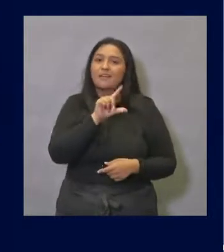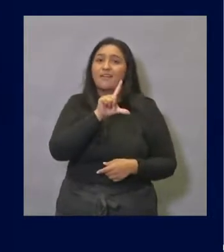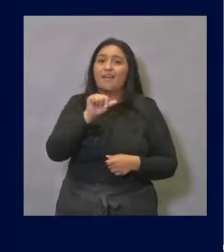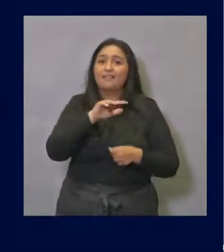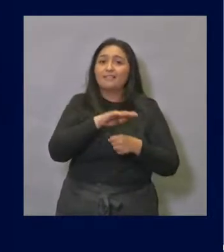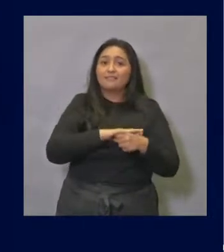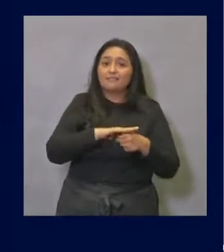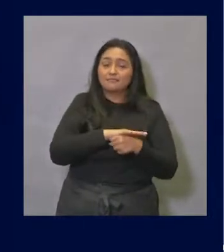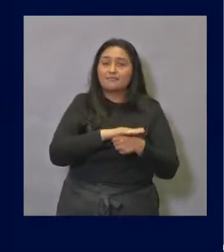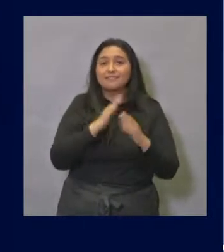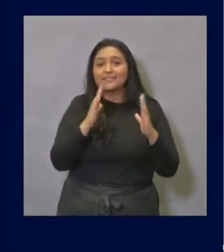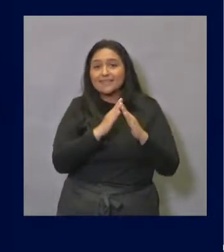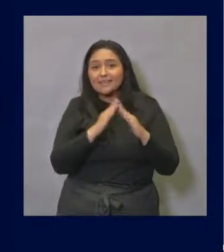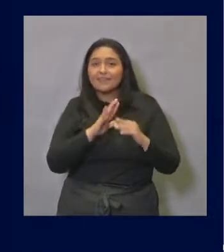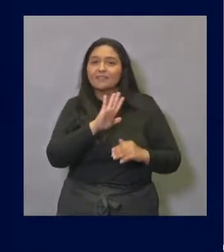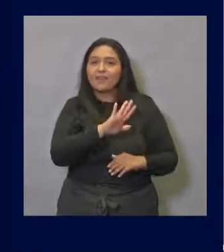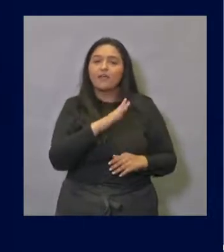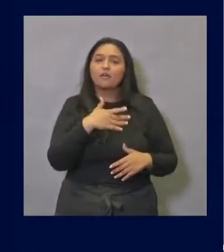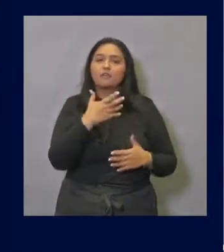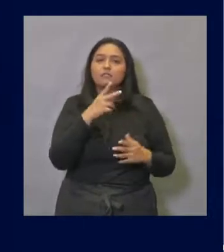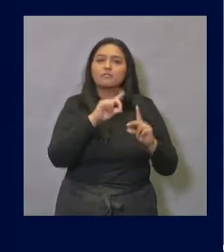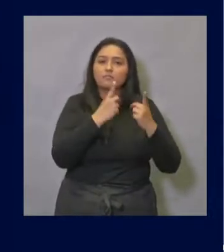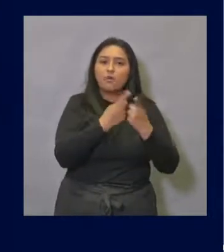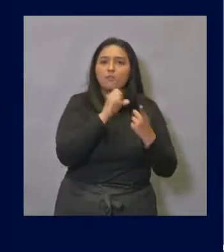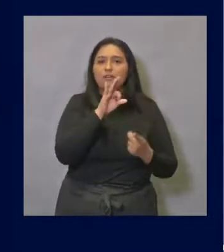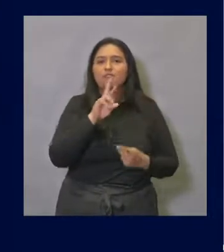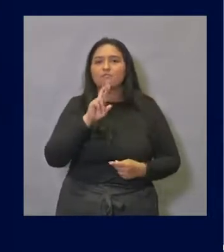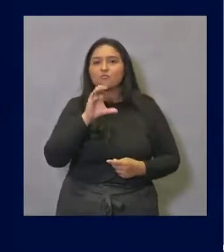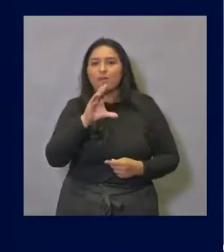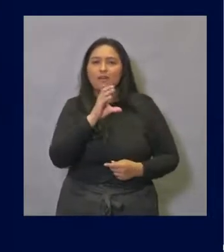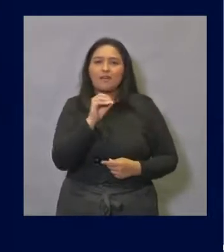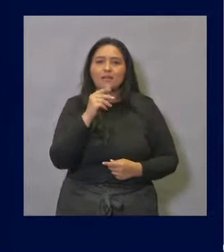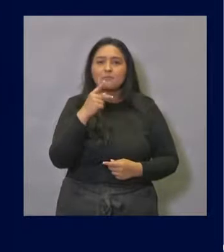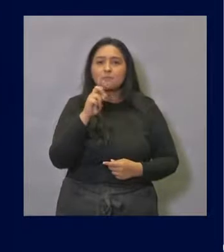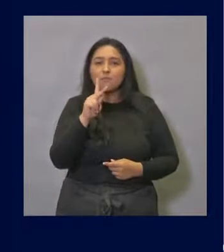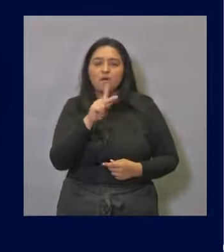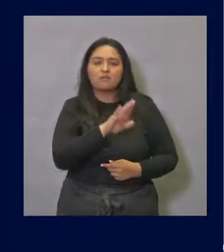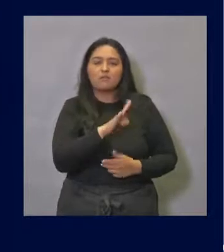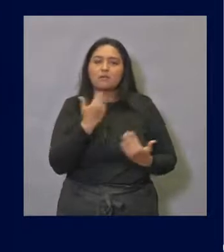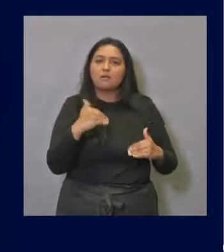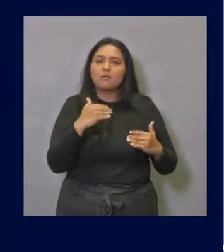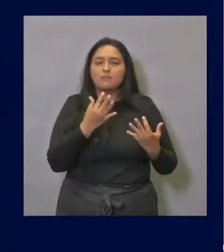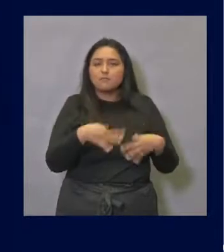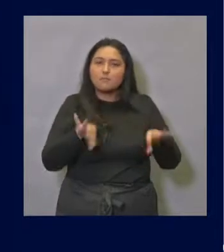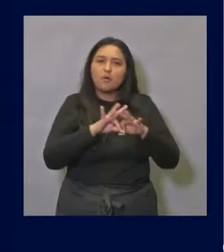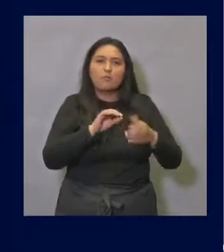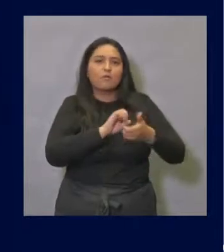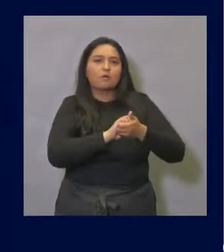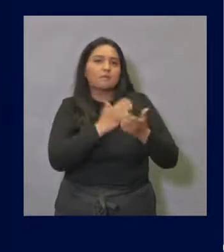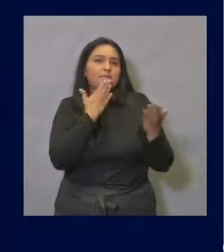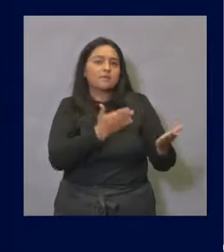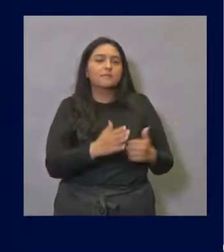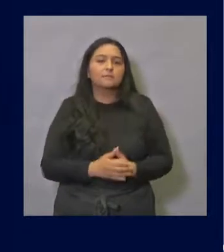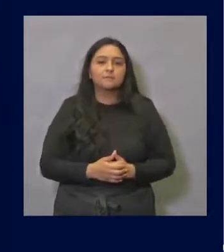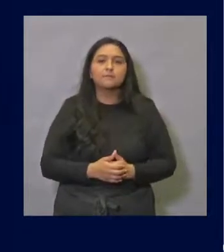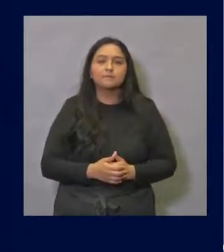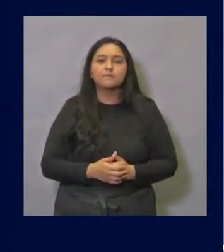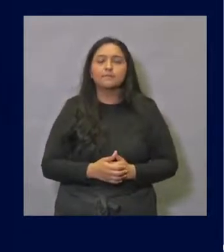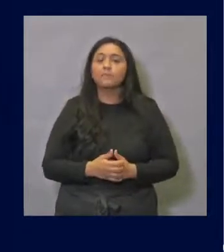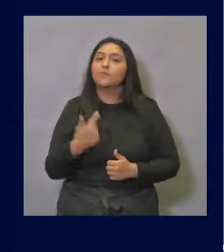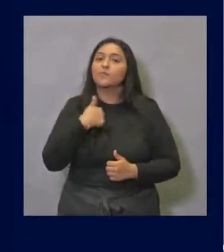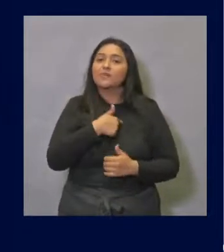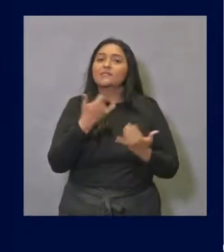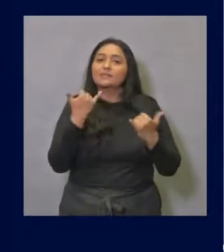of Recreation and Parks for this essential partnership. We'll take the next slide. We do remain committed